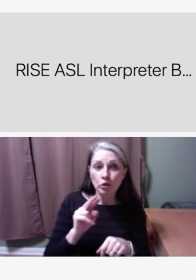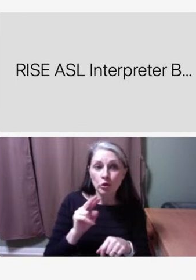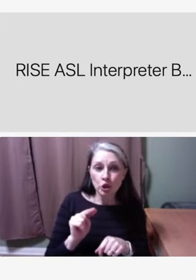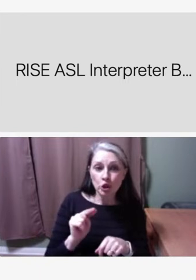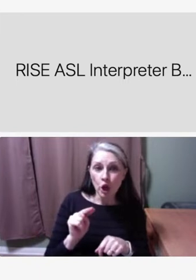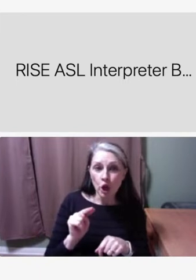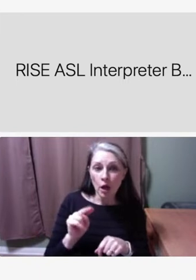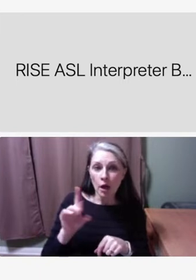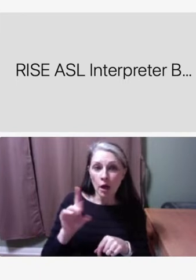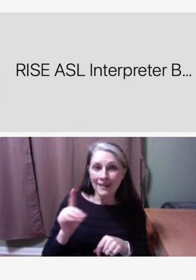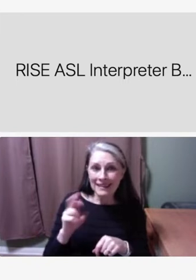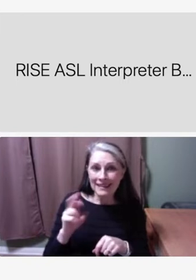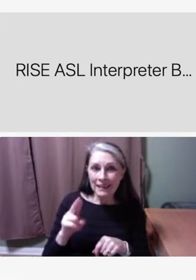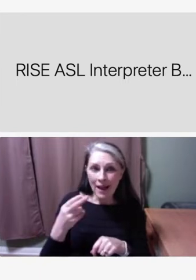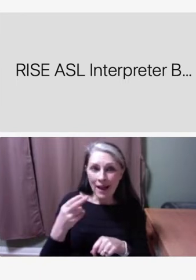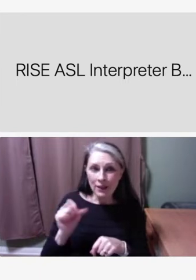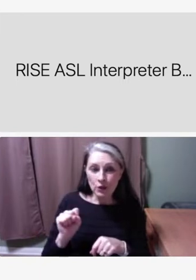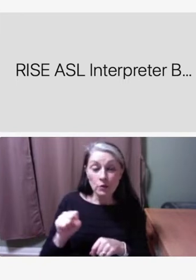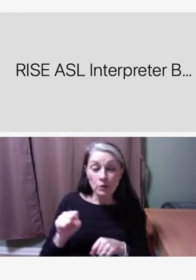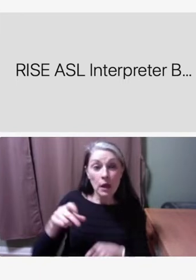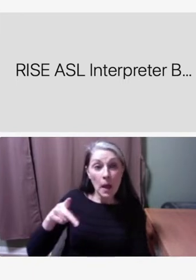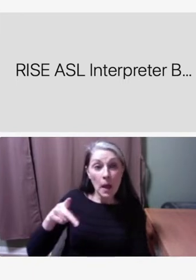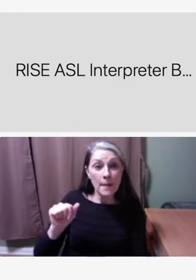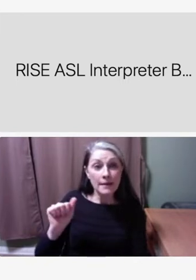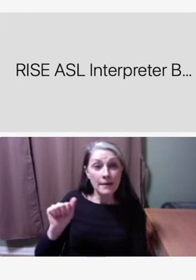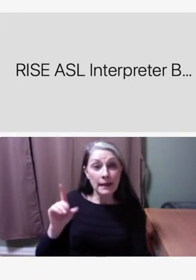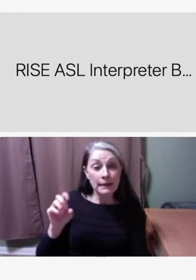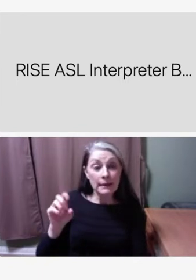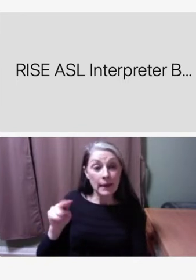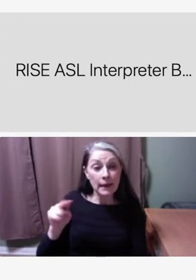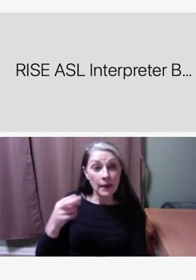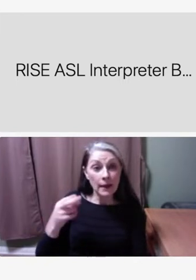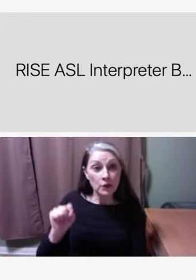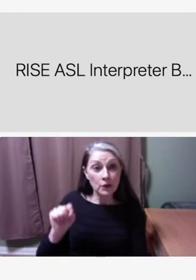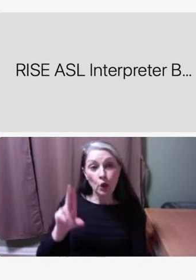Pasadena Junior College back in the day, UCLA, and played for the Dodgers.